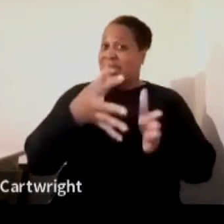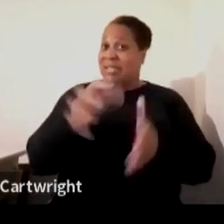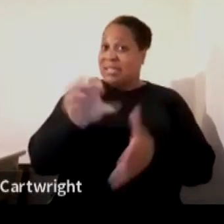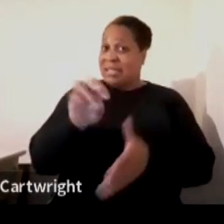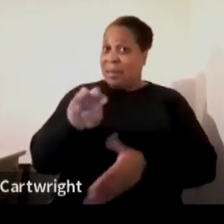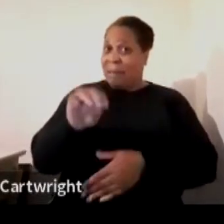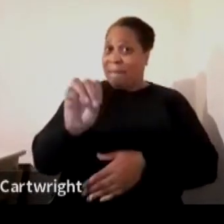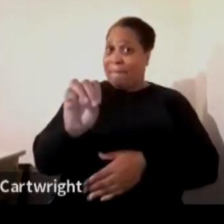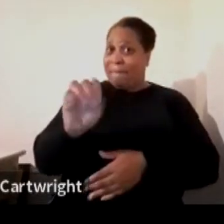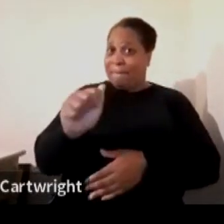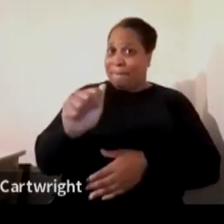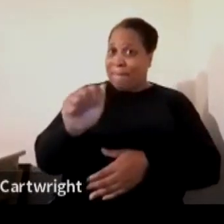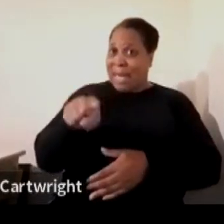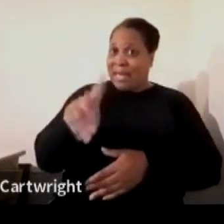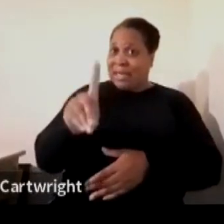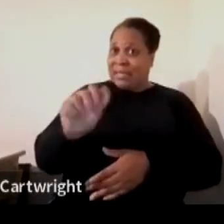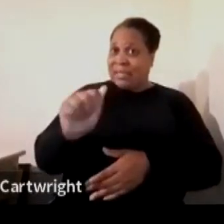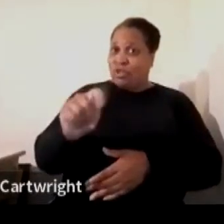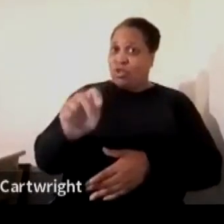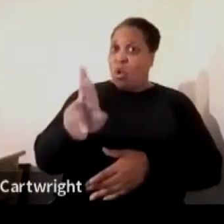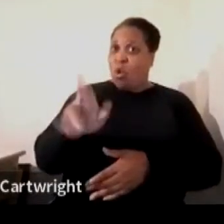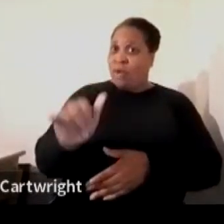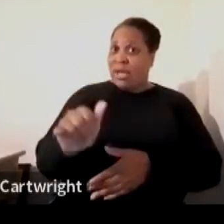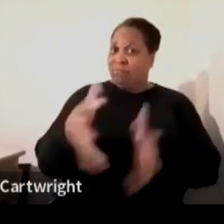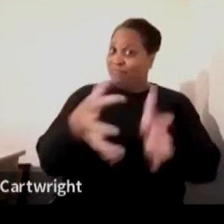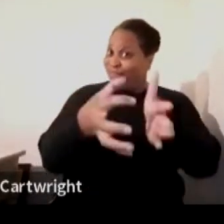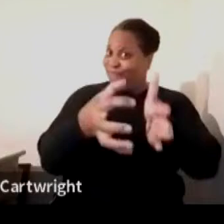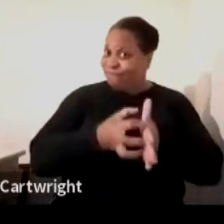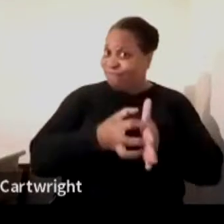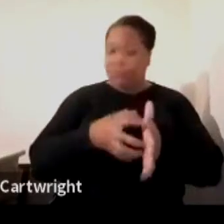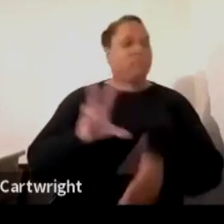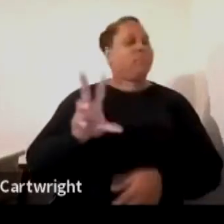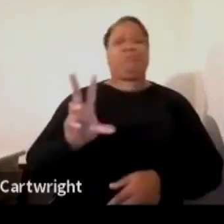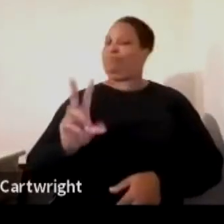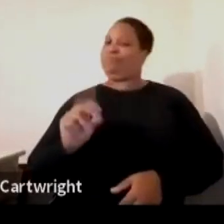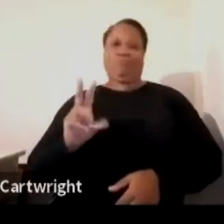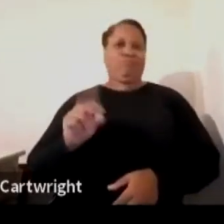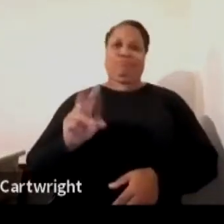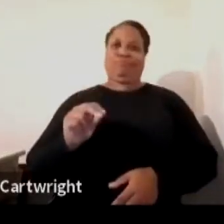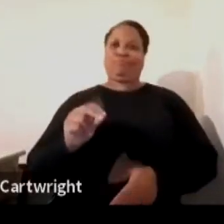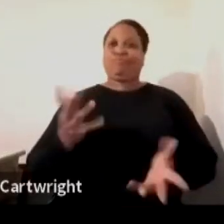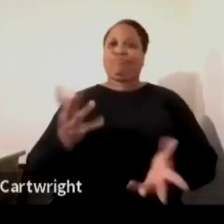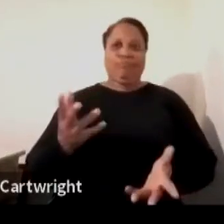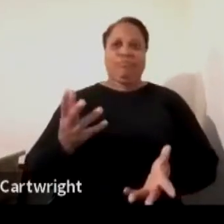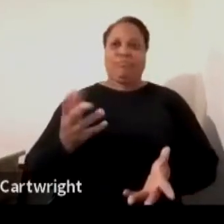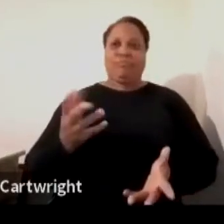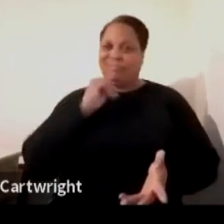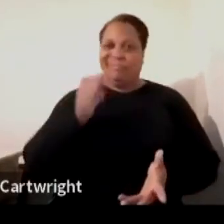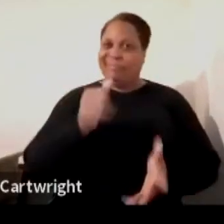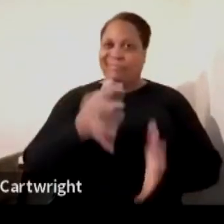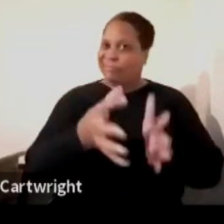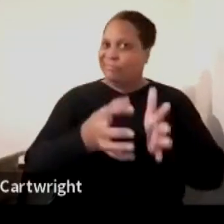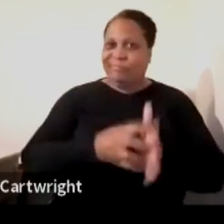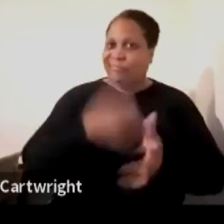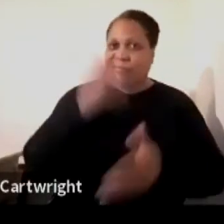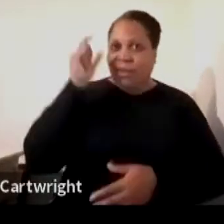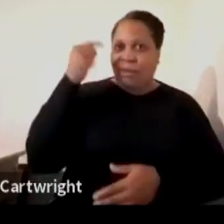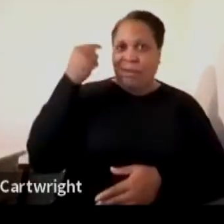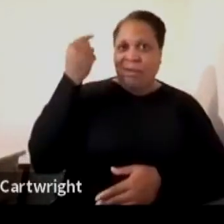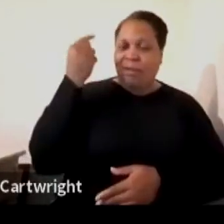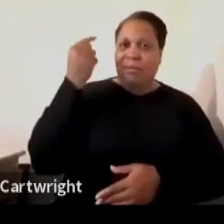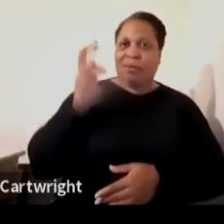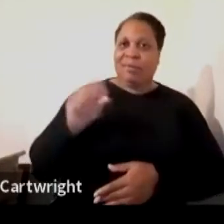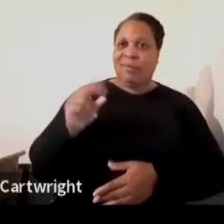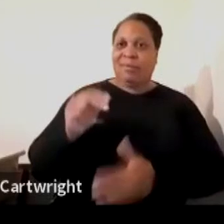No, the government does not plan to make this vaccine mandatory. We believe that we'll be able to get the